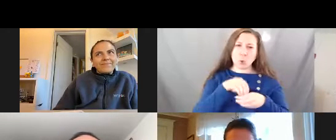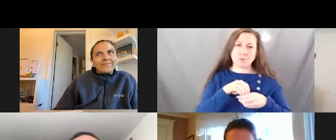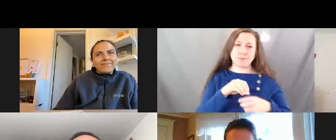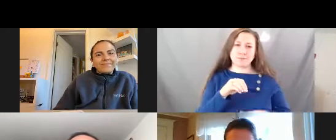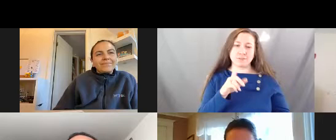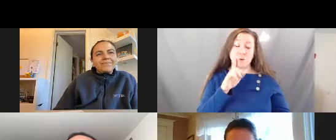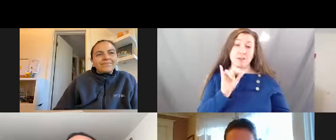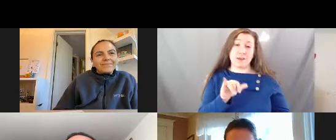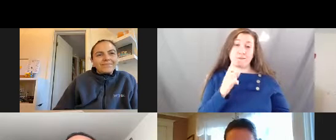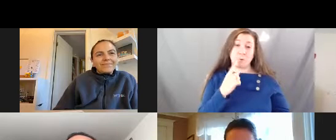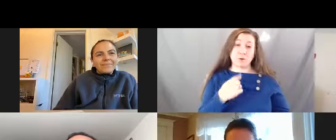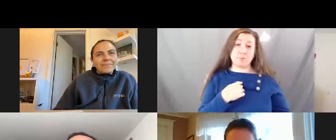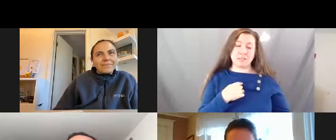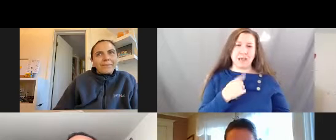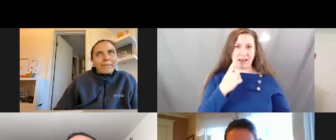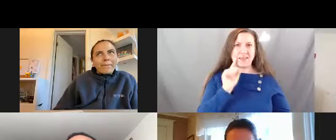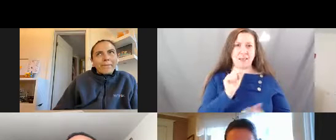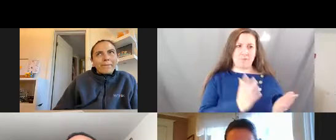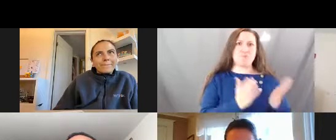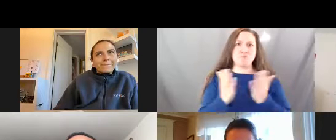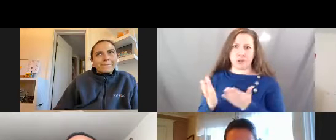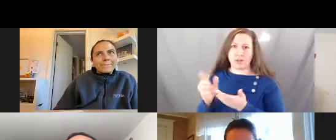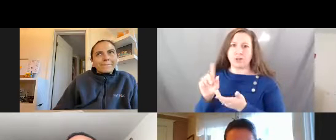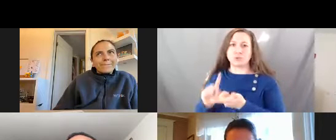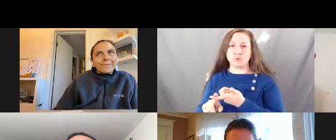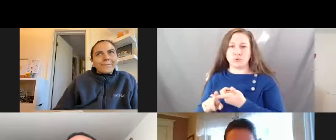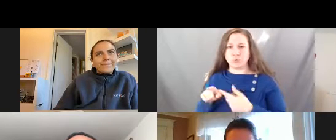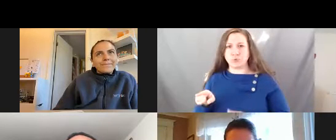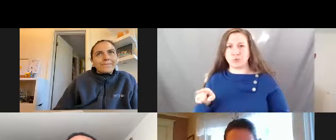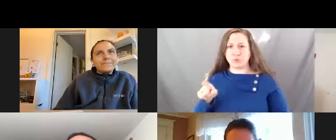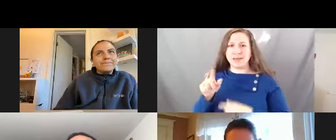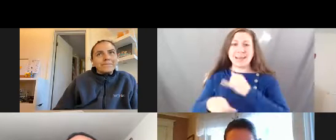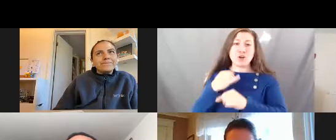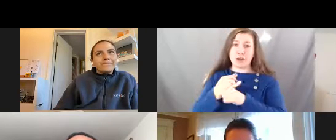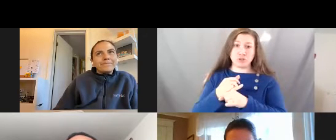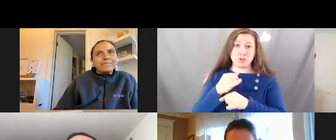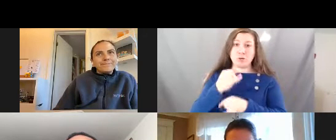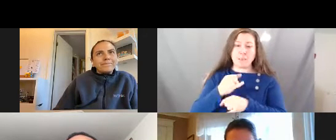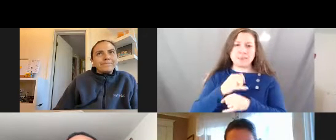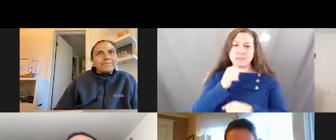is something that could be brought to the international campuses, not just Dubai.